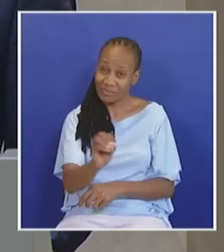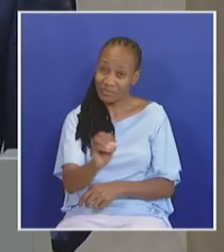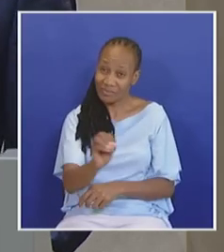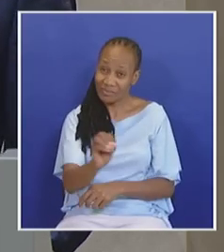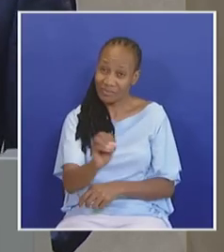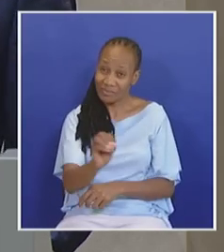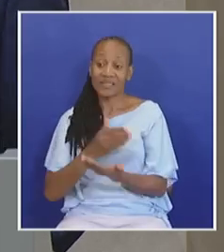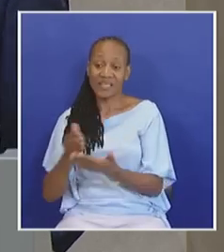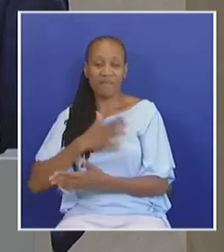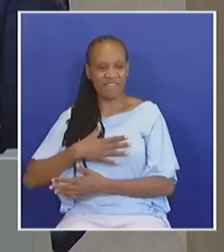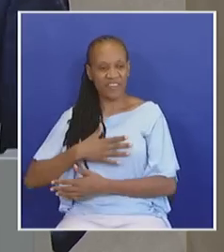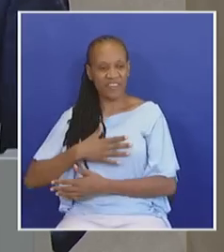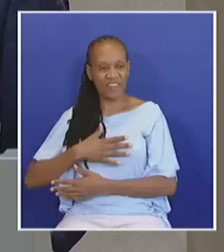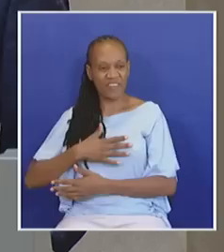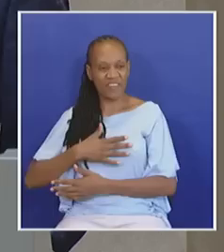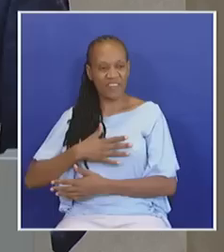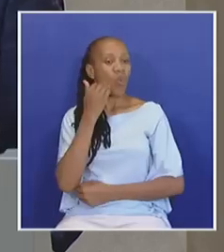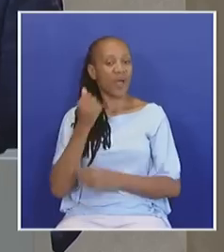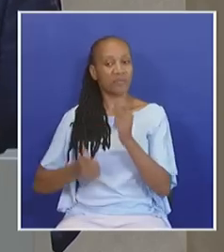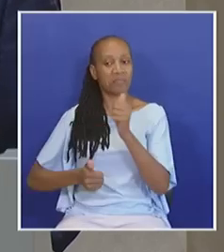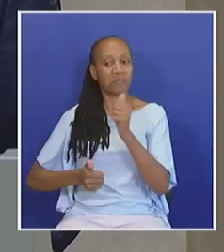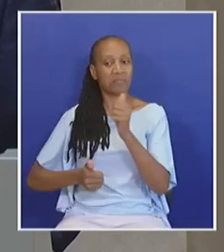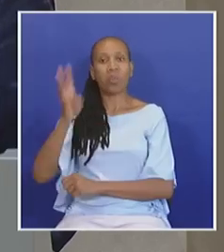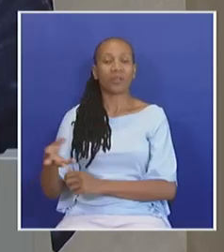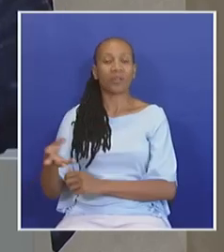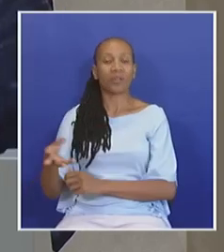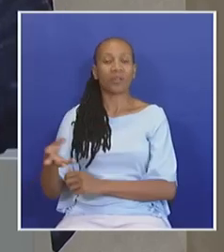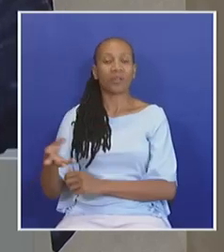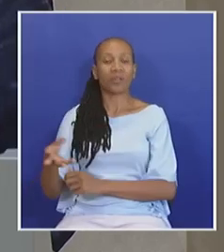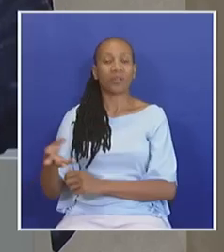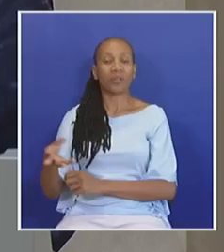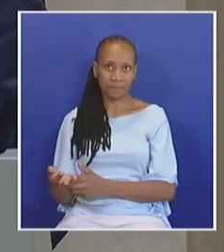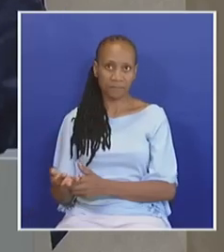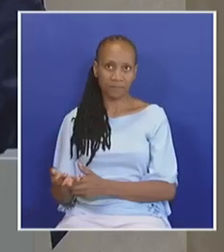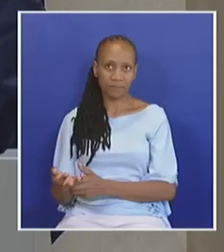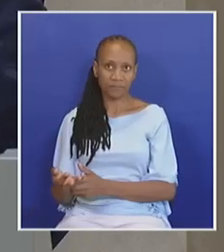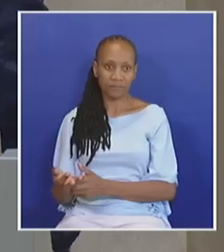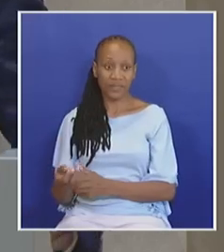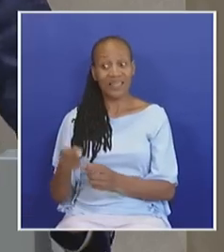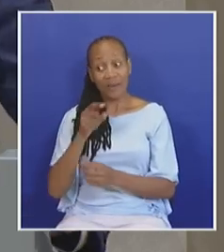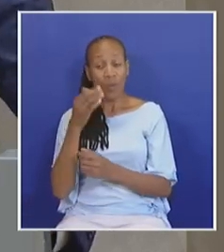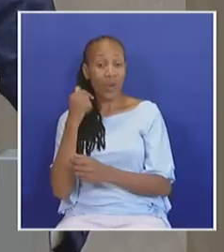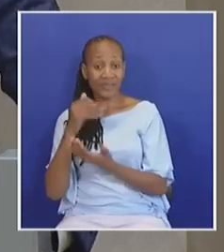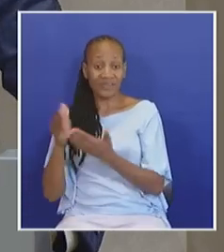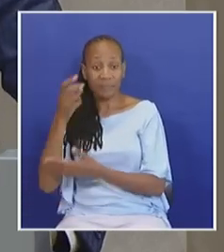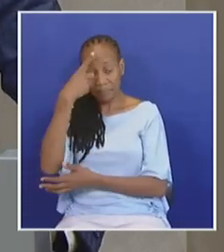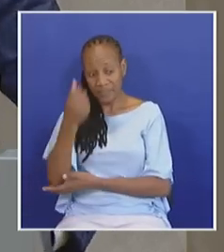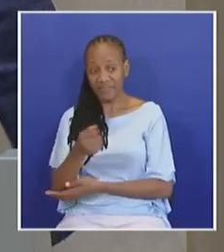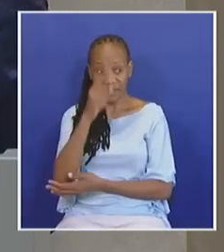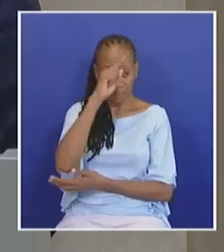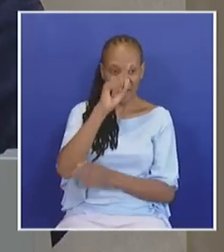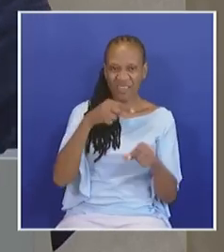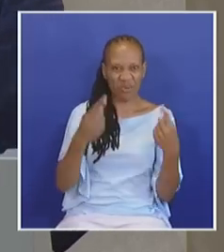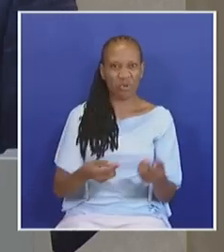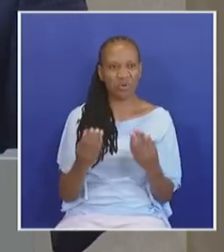being white or male in some South African society are being stolen away by the undeserving blacks and women.